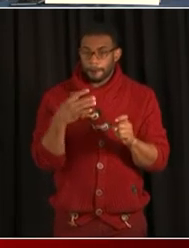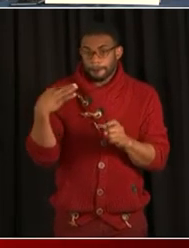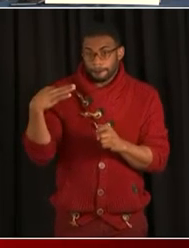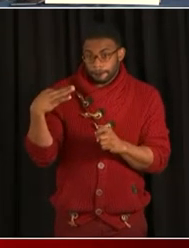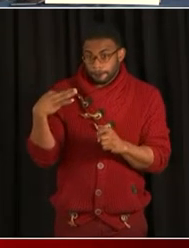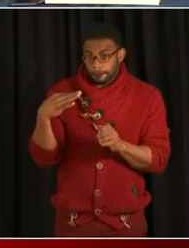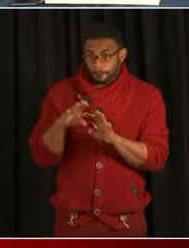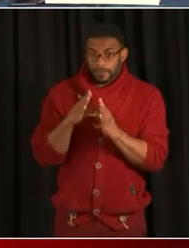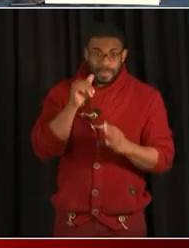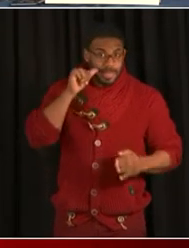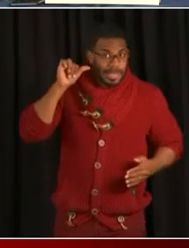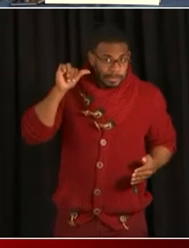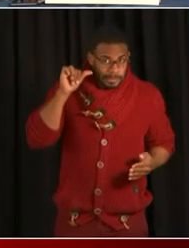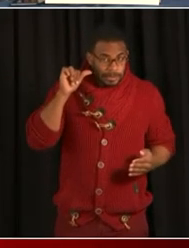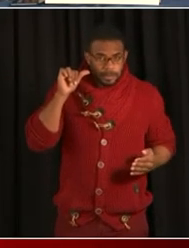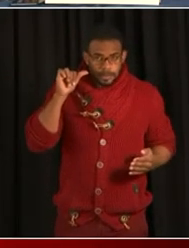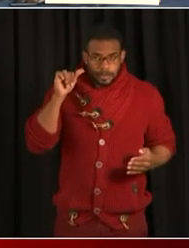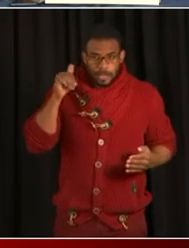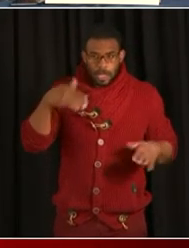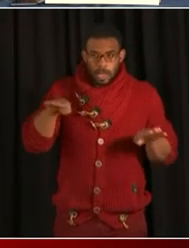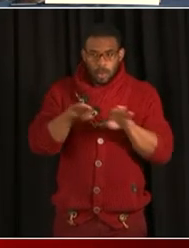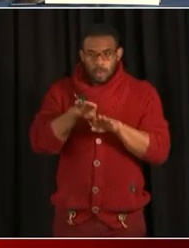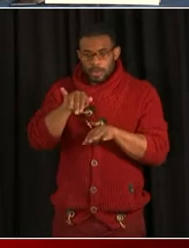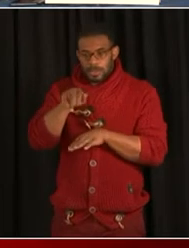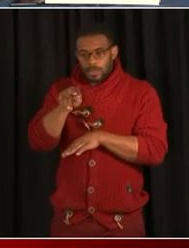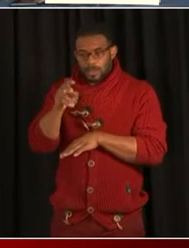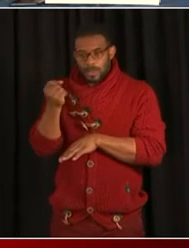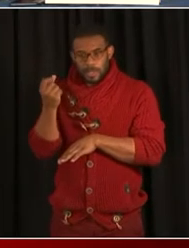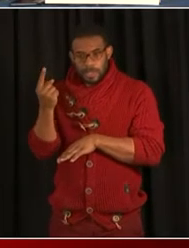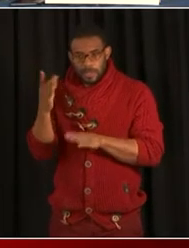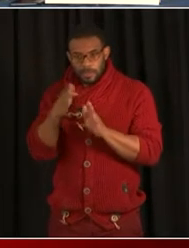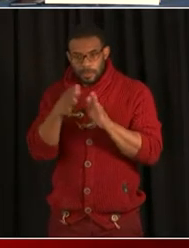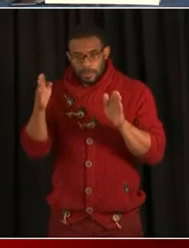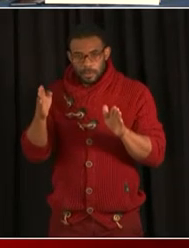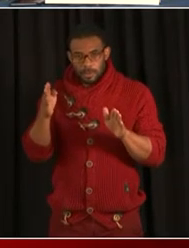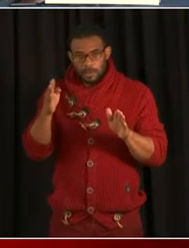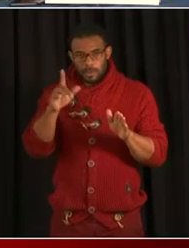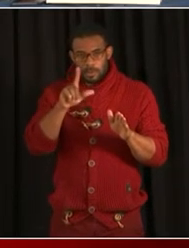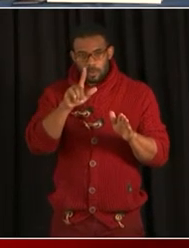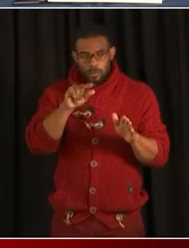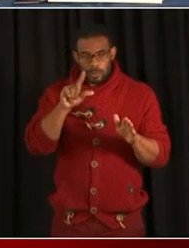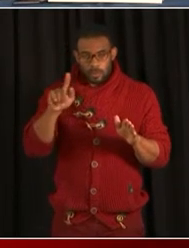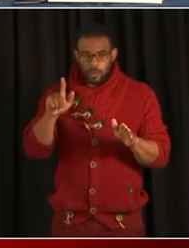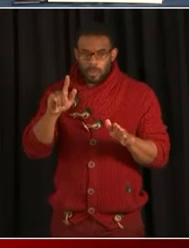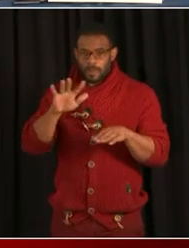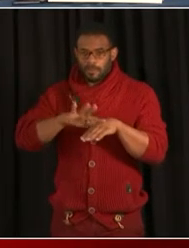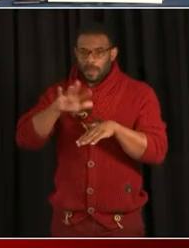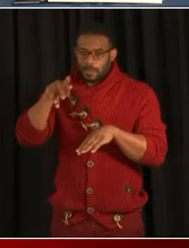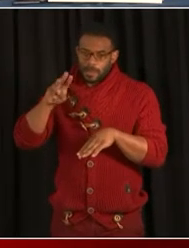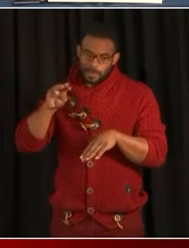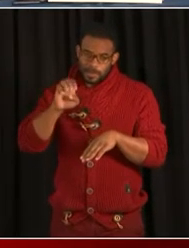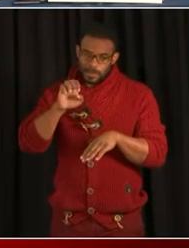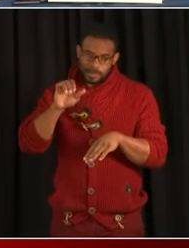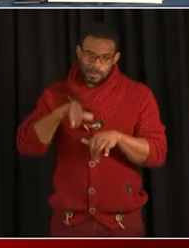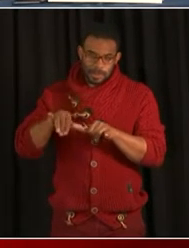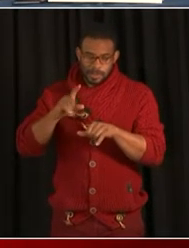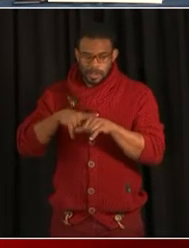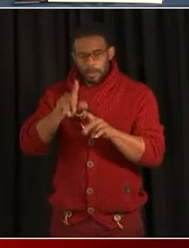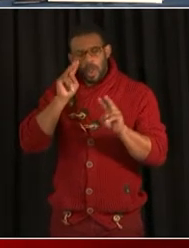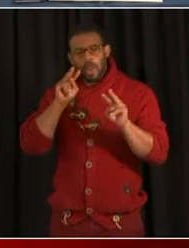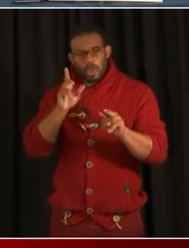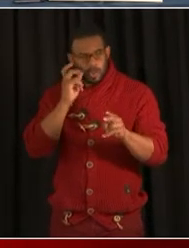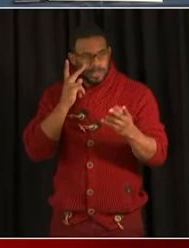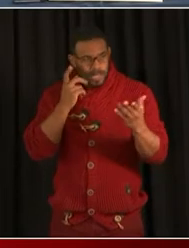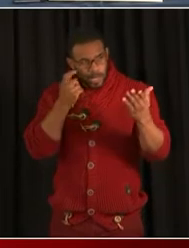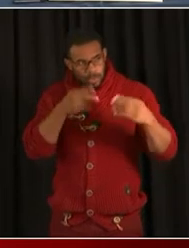The application opened yesterday. It closes on January 11th, 2021 at 5 p.m. Eastern Standard Time. If you